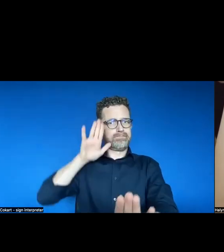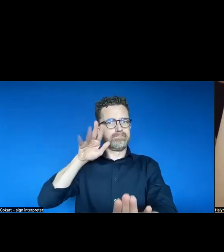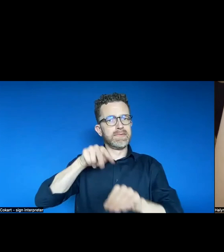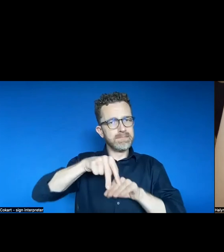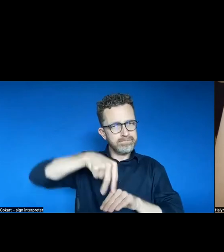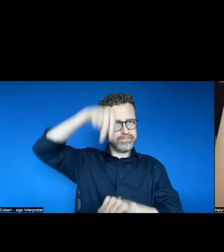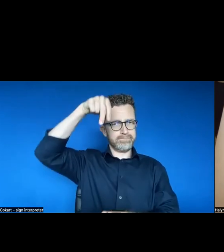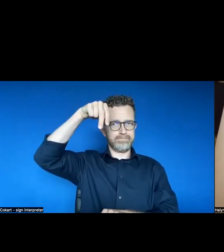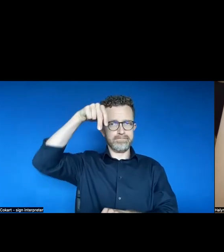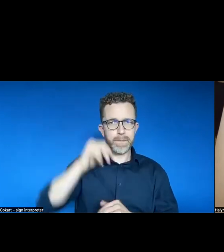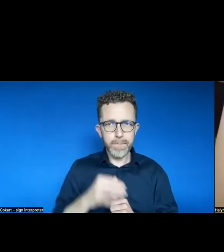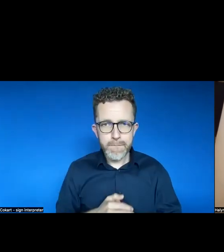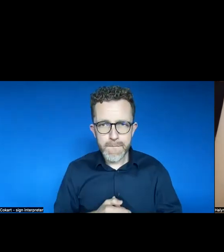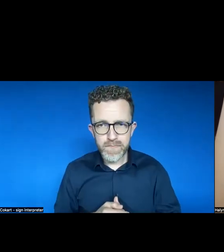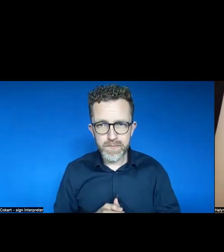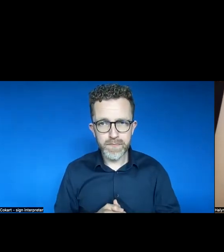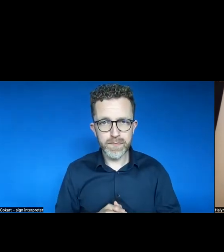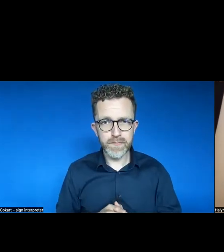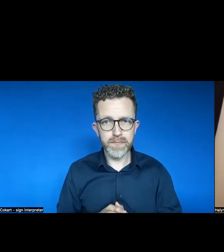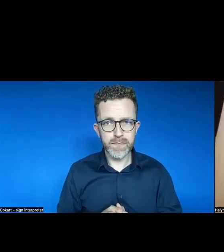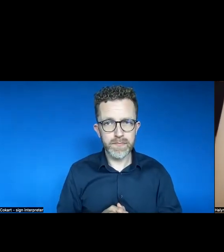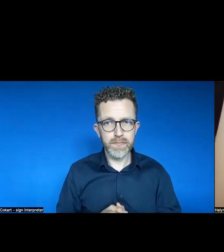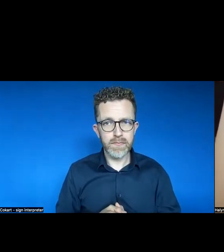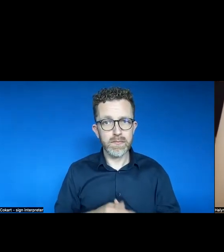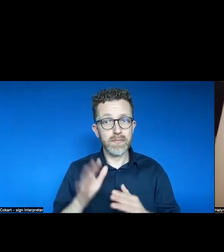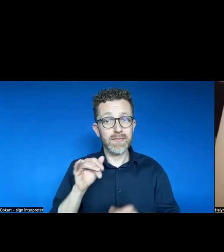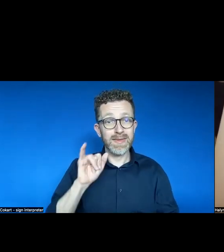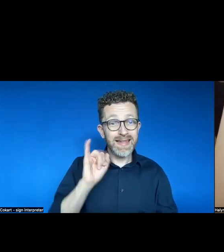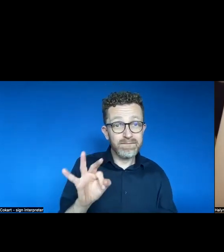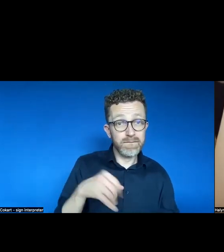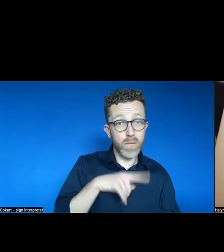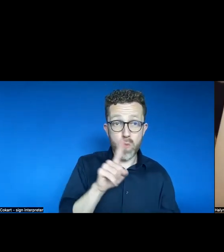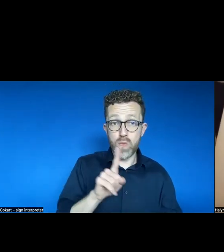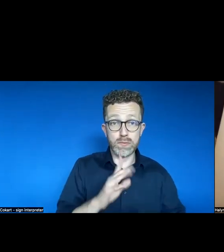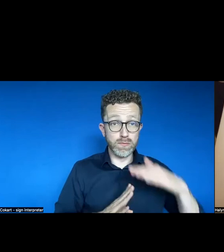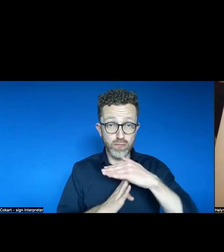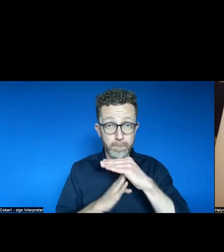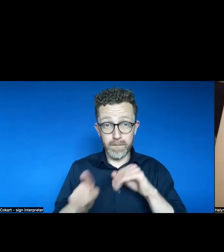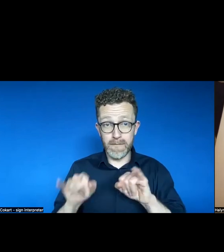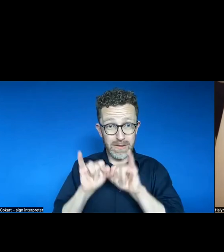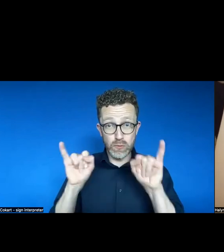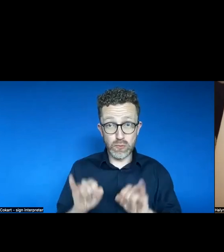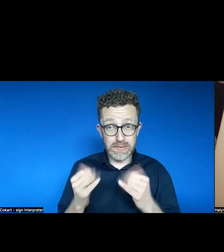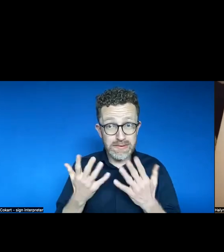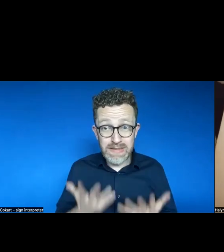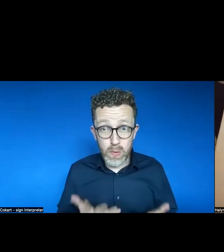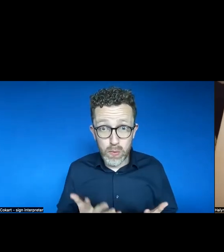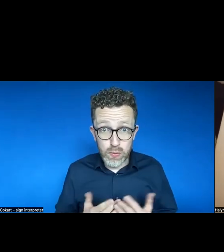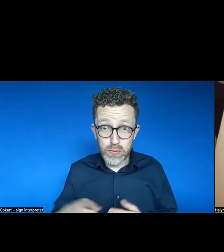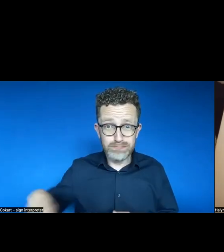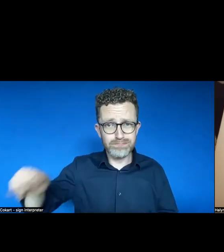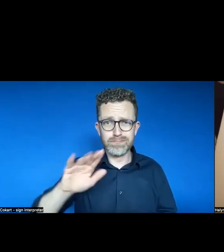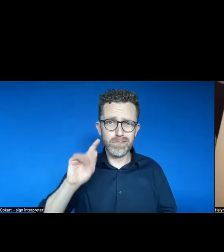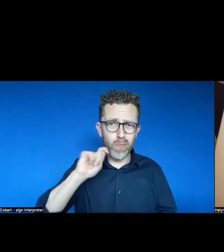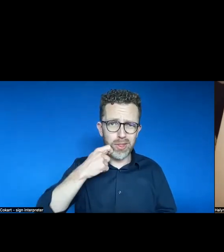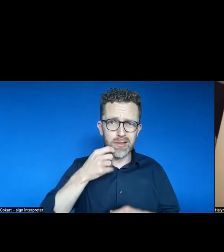services slowly, as much time as it takes, as much effort as it takes, but the commitment has to be there, and commitment has to start now.